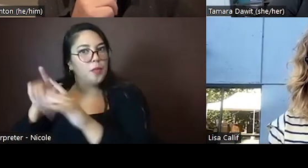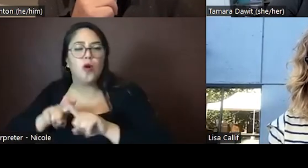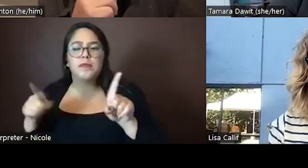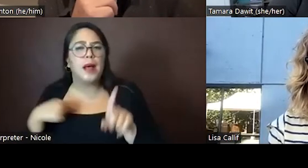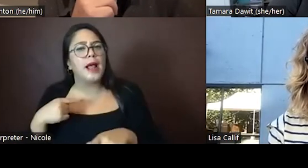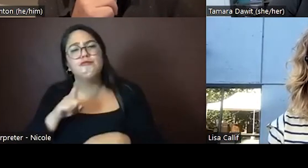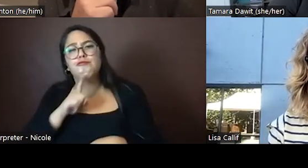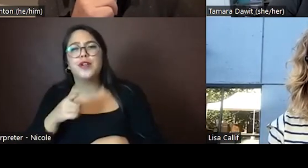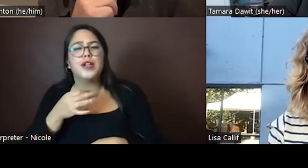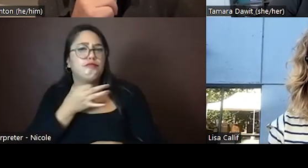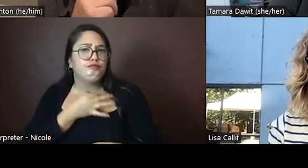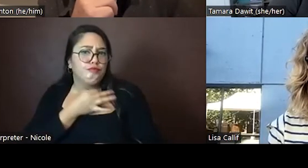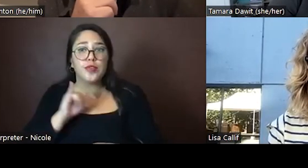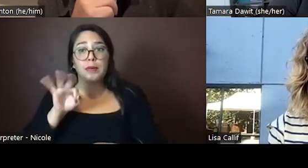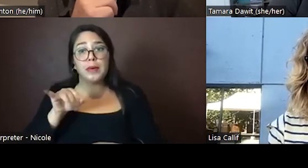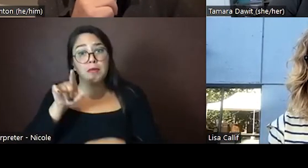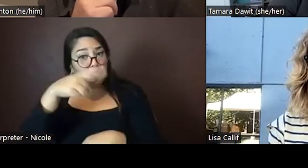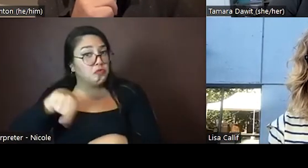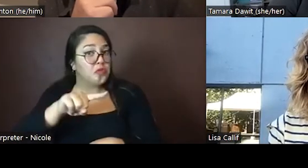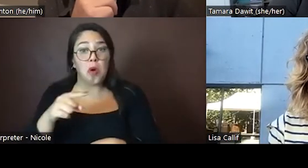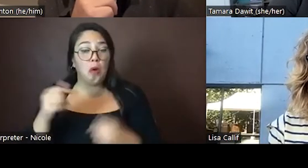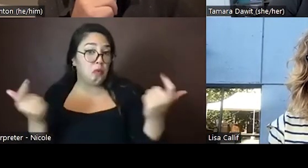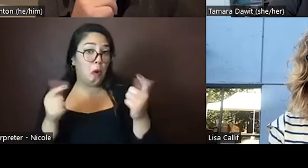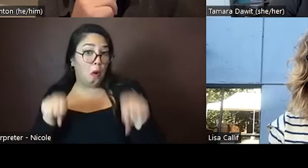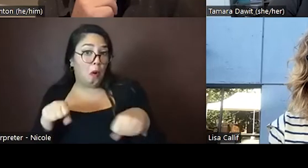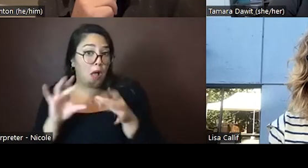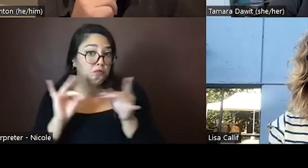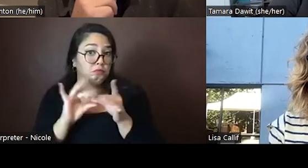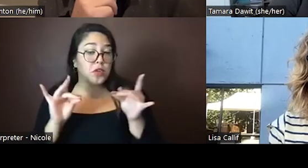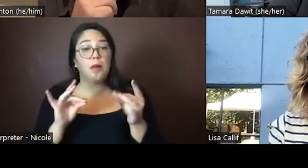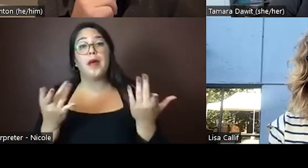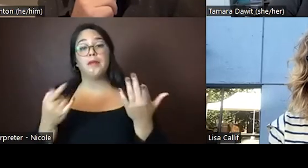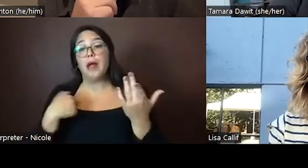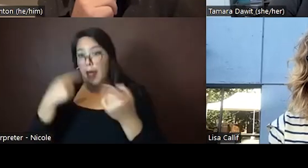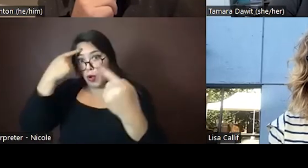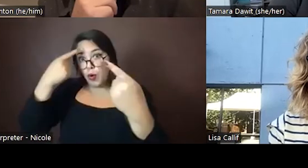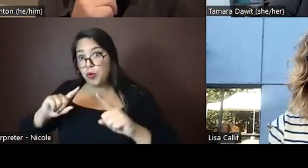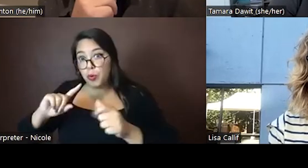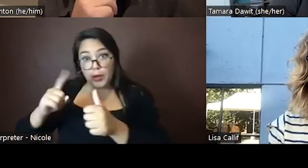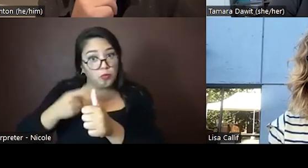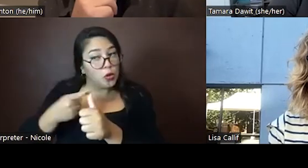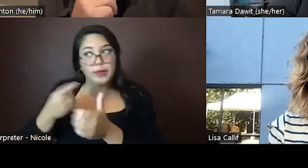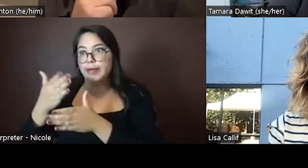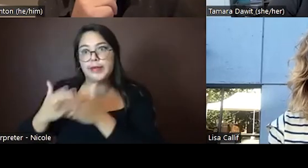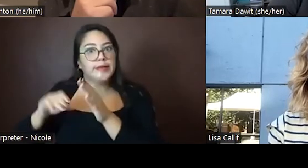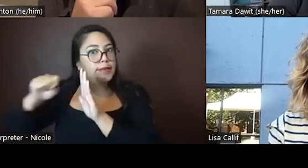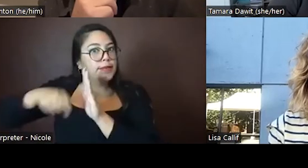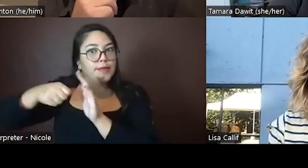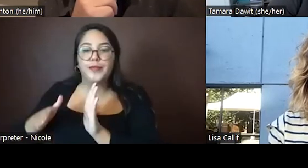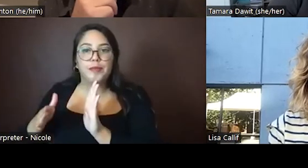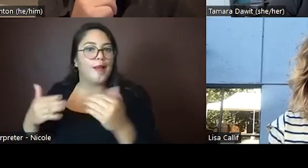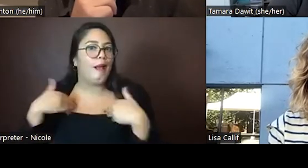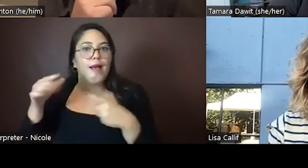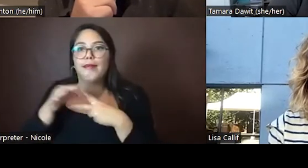share your opinion about, or all of you, that what if a filmmaker, I agree that filmmakers, some of the filmmakers doesn't have a choice